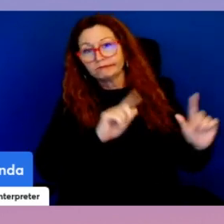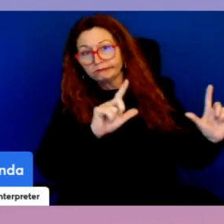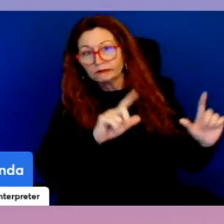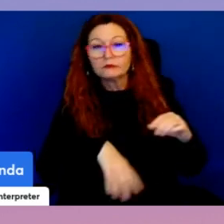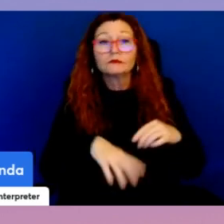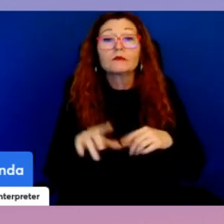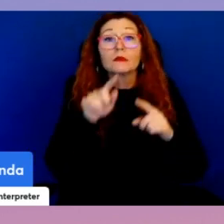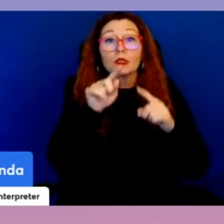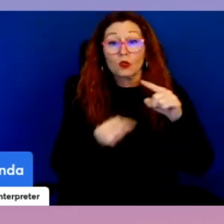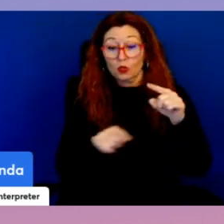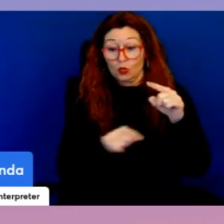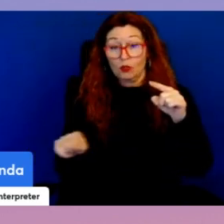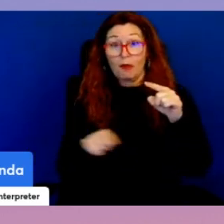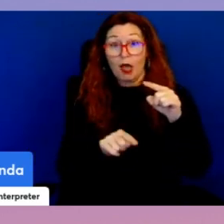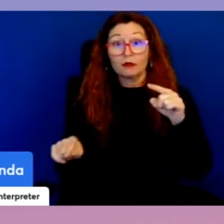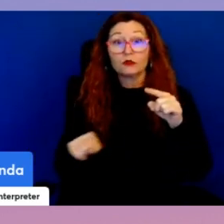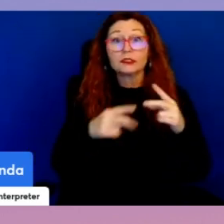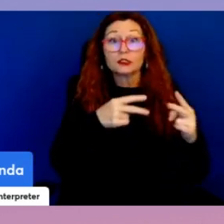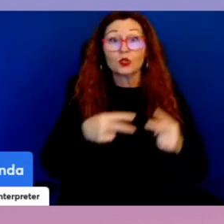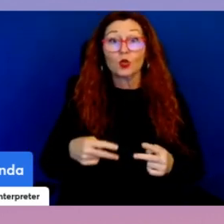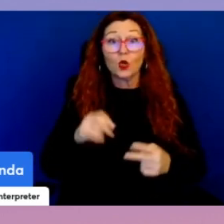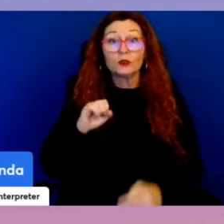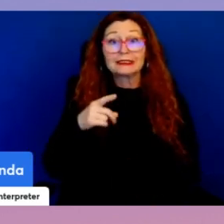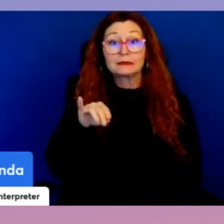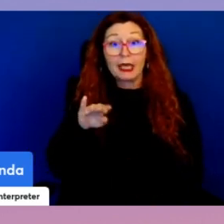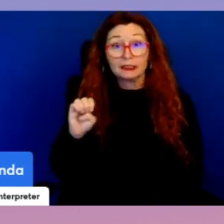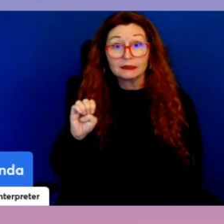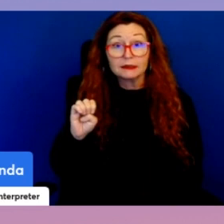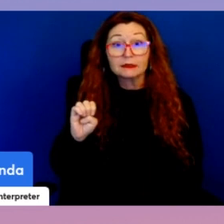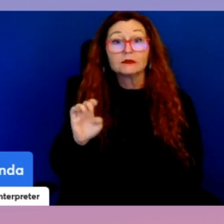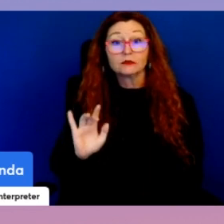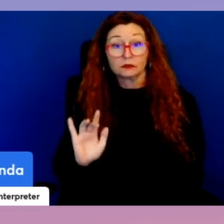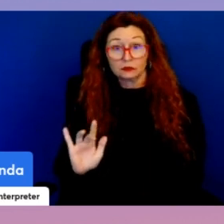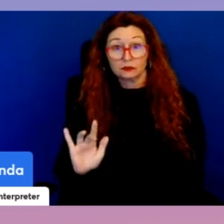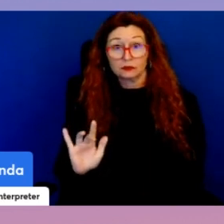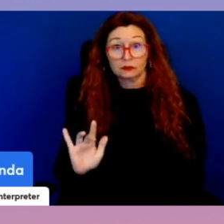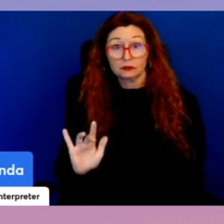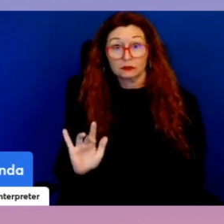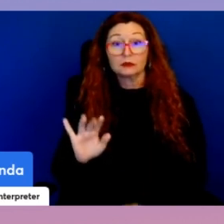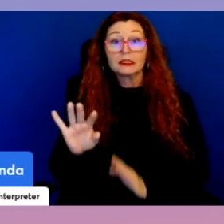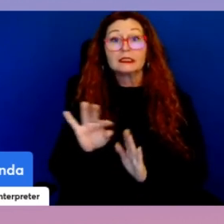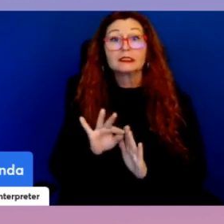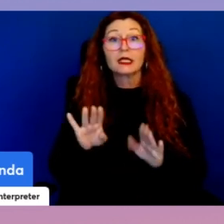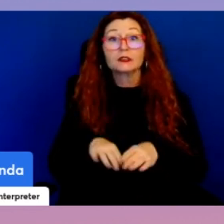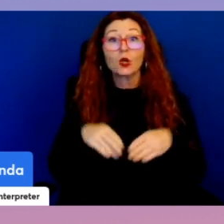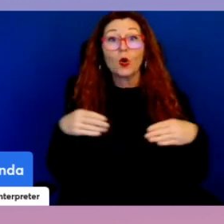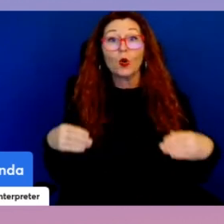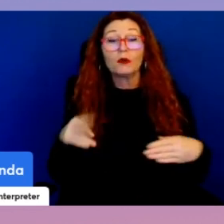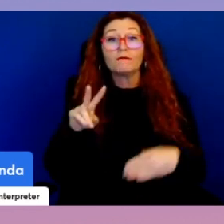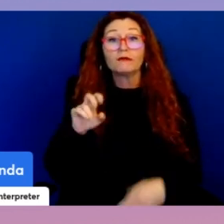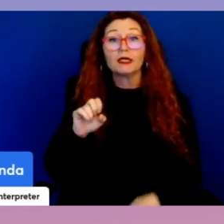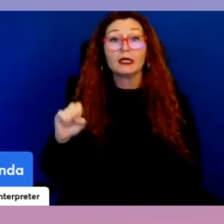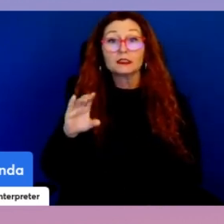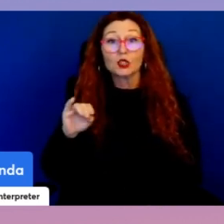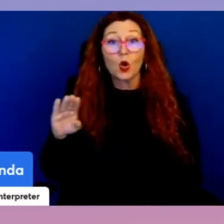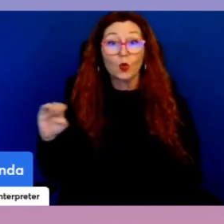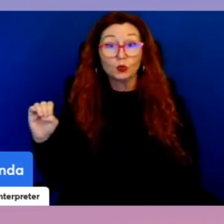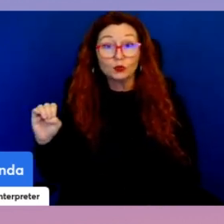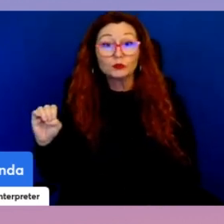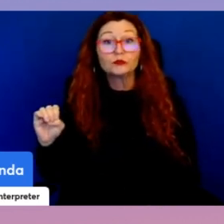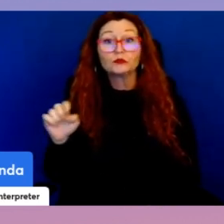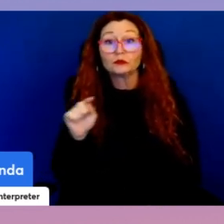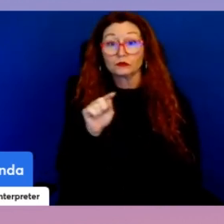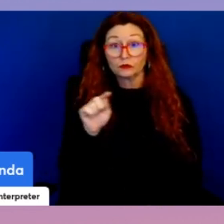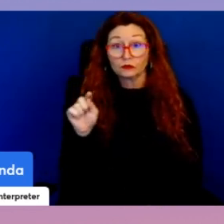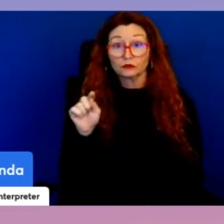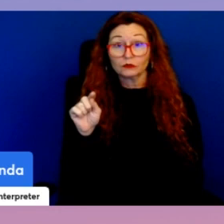to the bottom here where it says code space at the bottom here and select open in VS Code desktop. What this will do